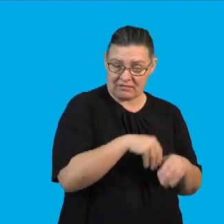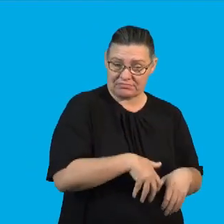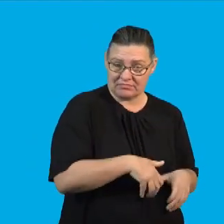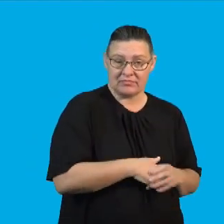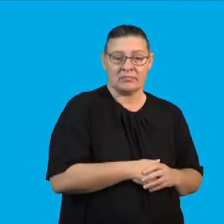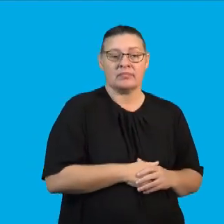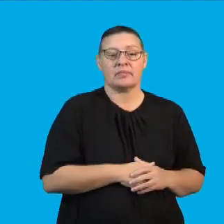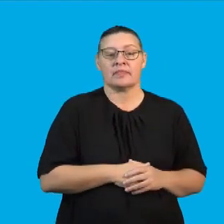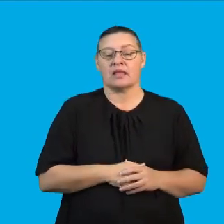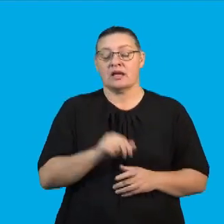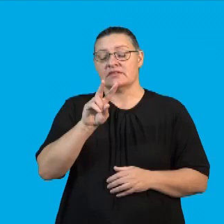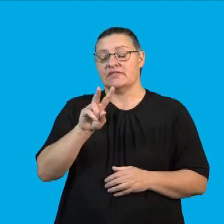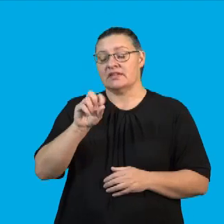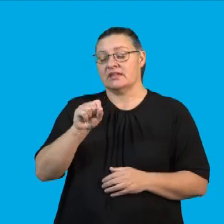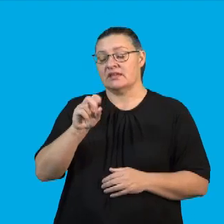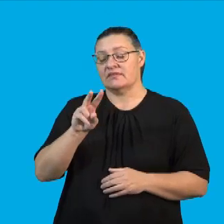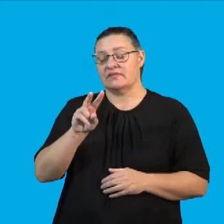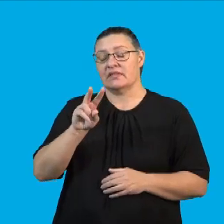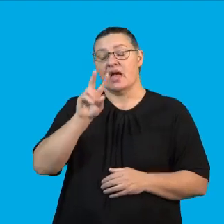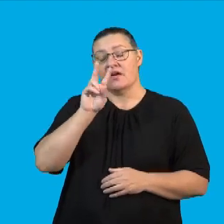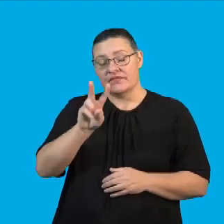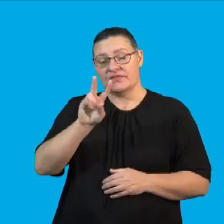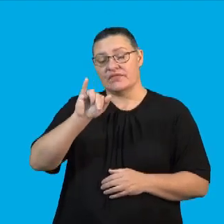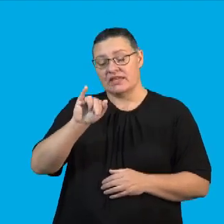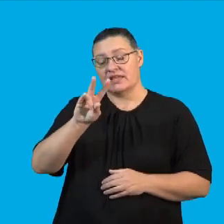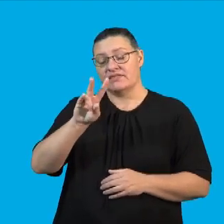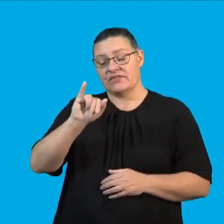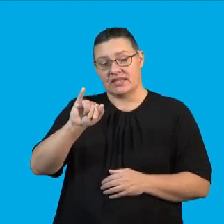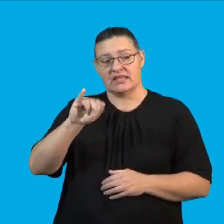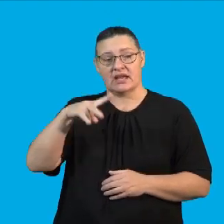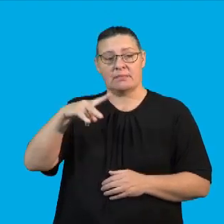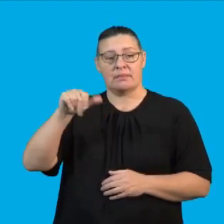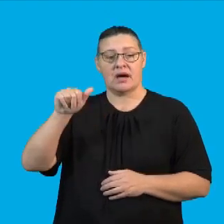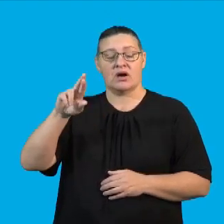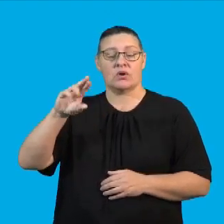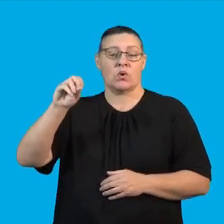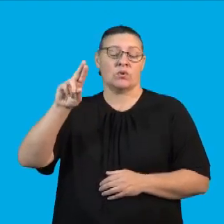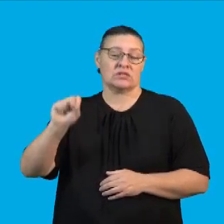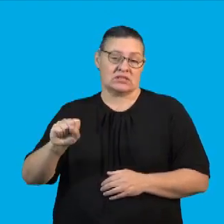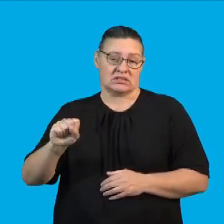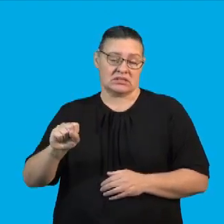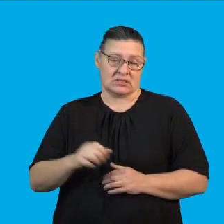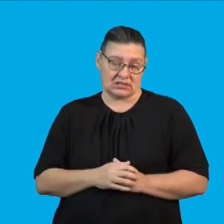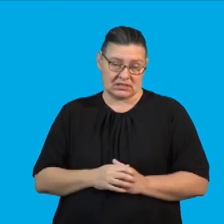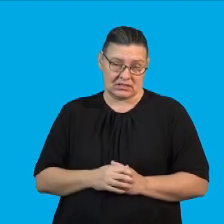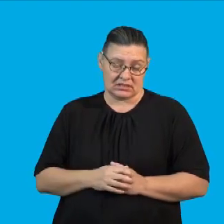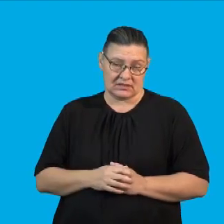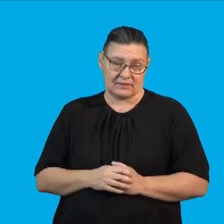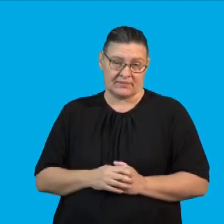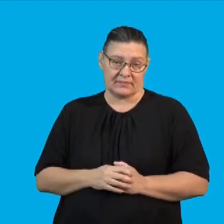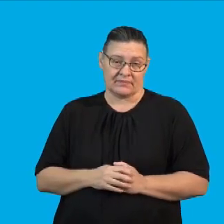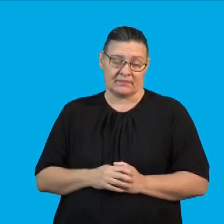is internal and the development type is viviparous. Not oviparous and